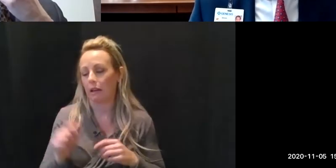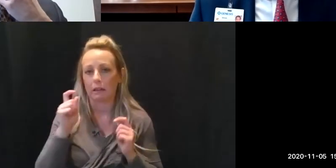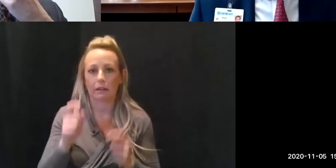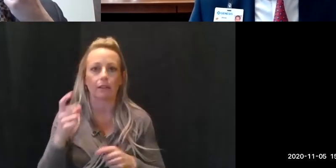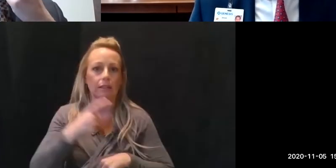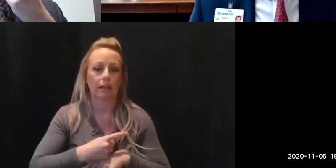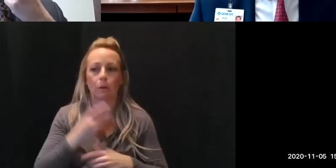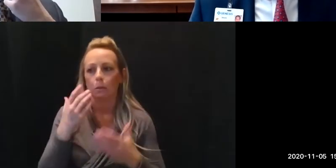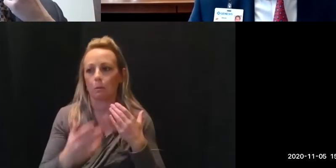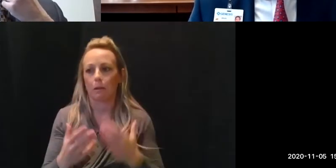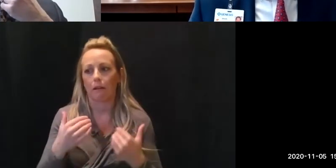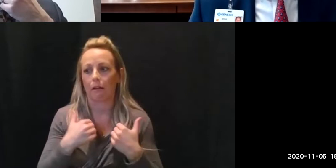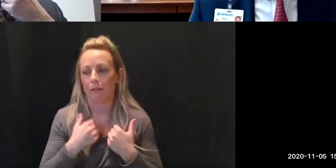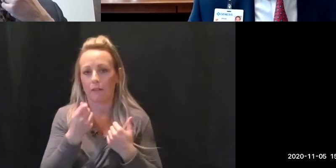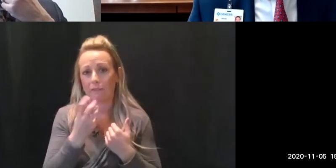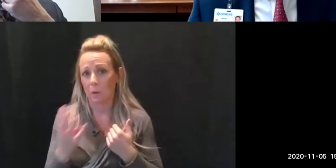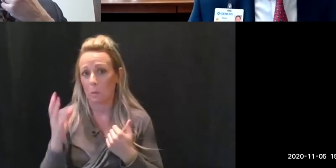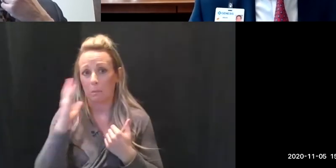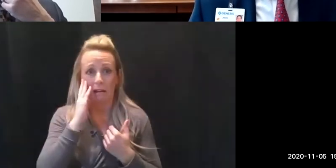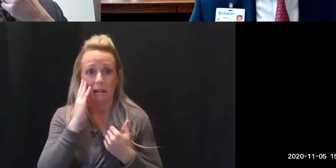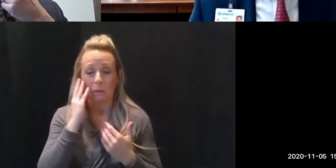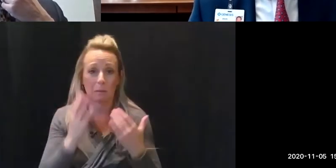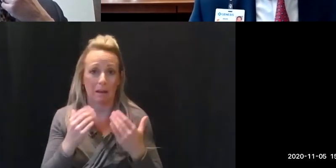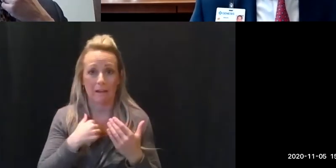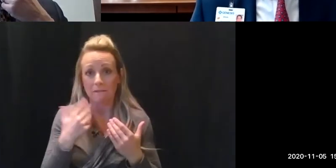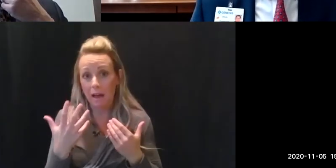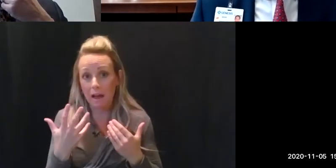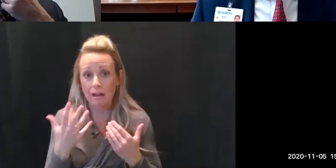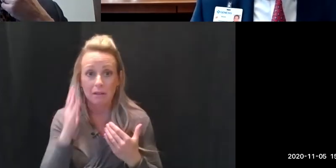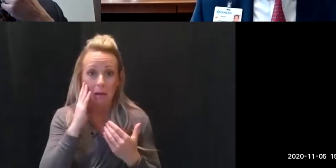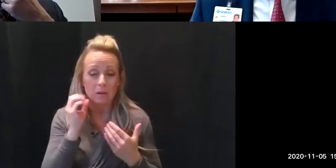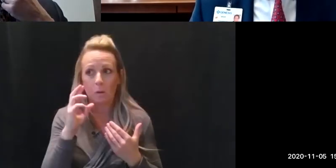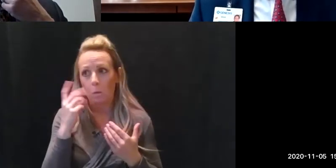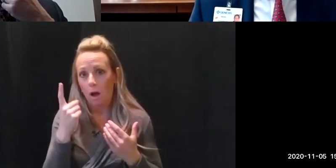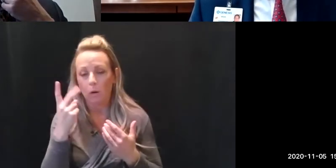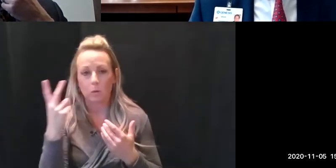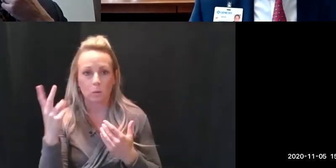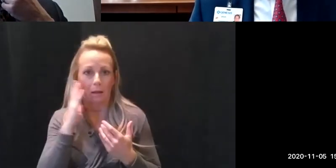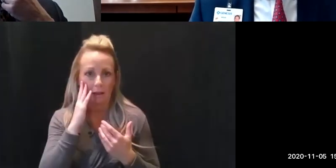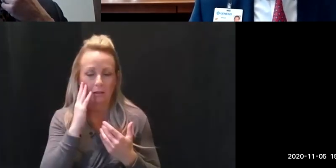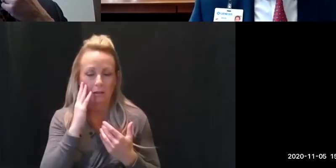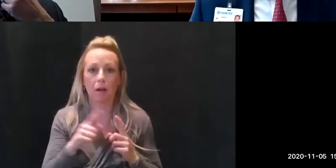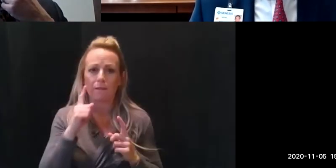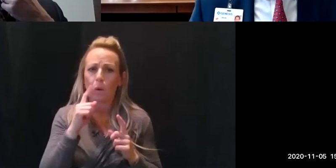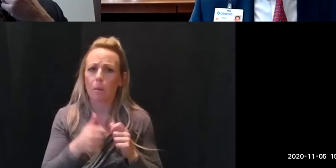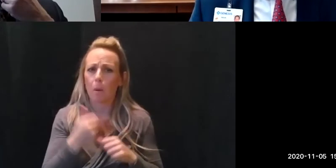have a few beds, you know, we may have 5 beds or 1 bed or 2 beds. But for the most